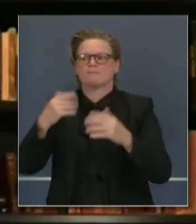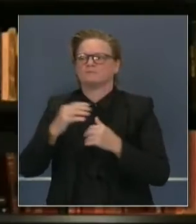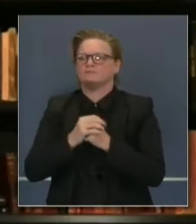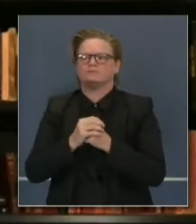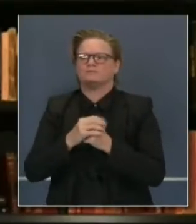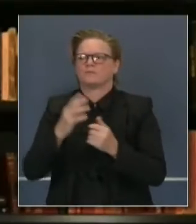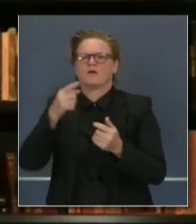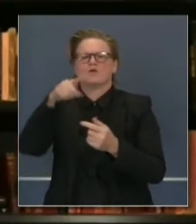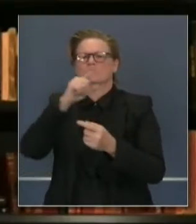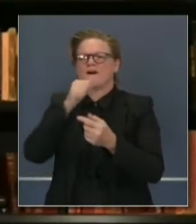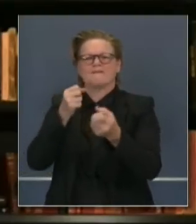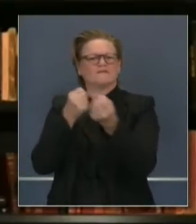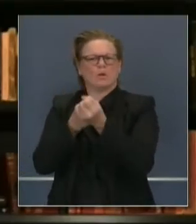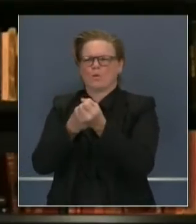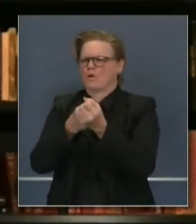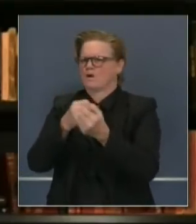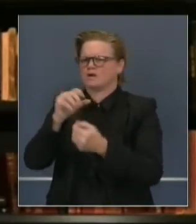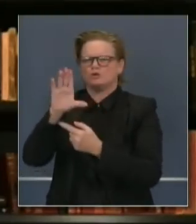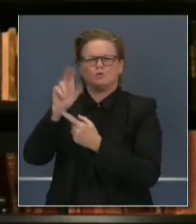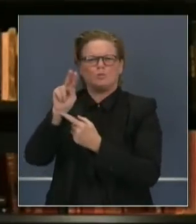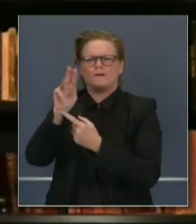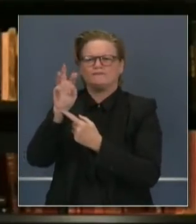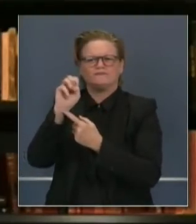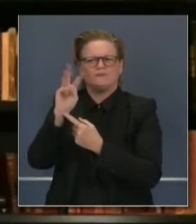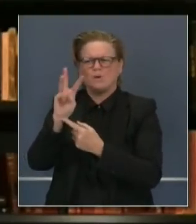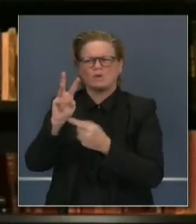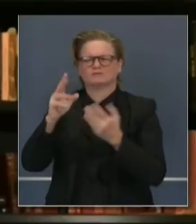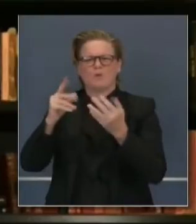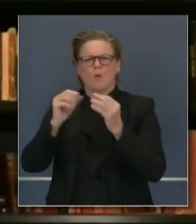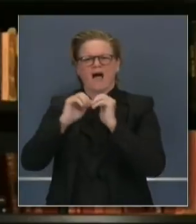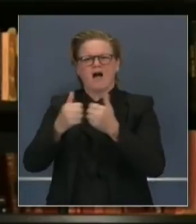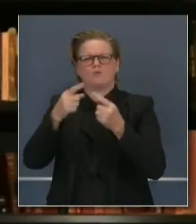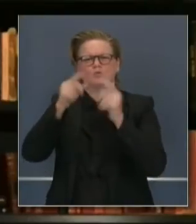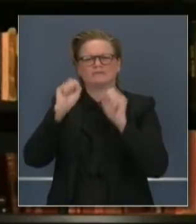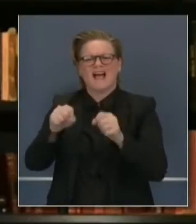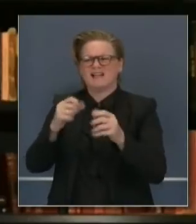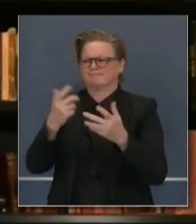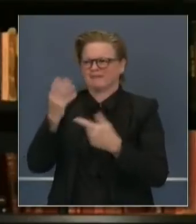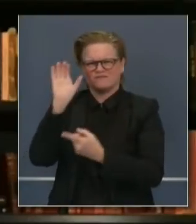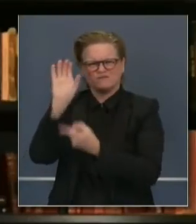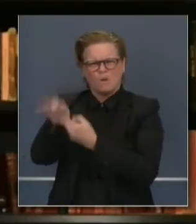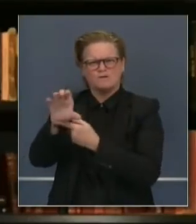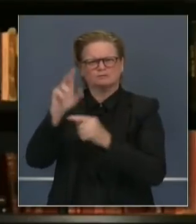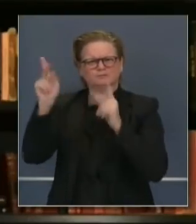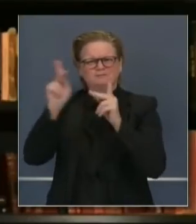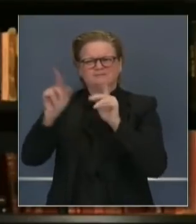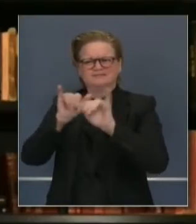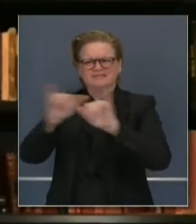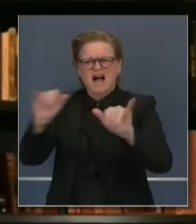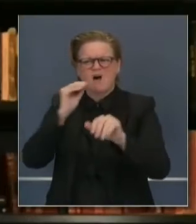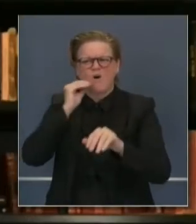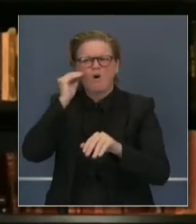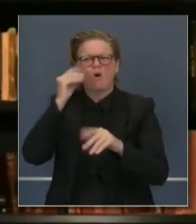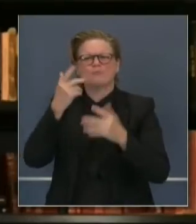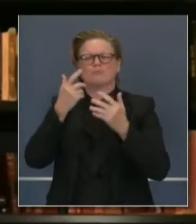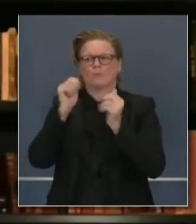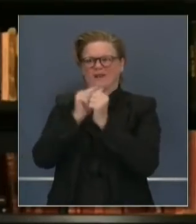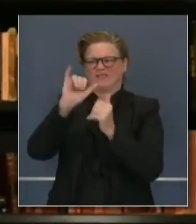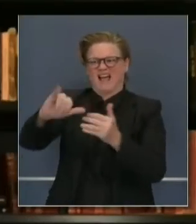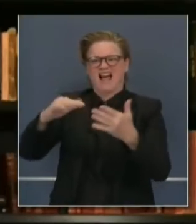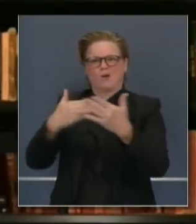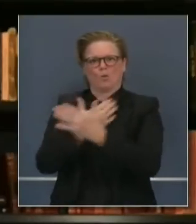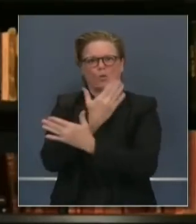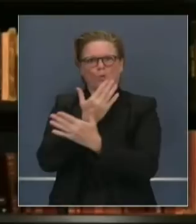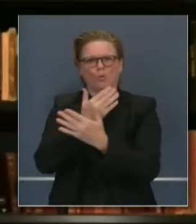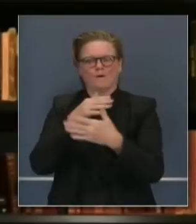responding to gatherings. How do you plan on enforcing a stricter stay-at-home order this time? Is there a new approach to local governments that announce they